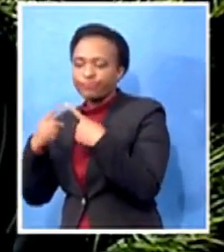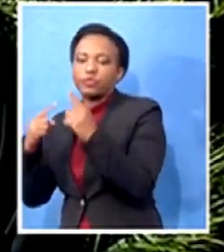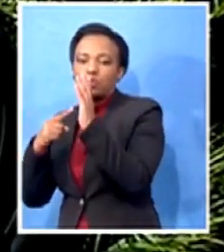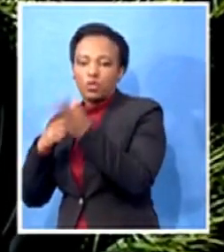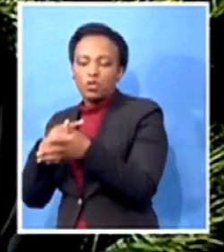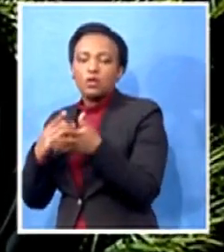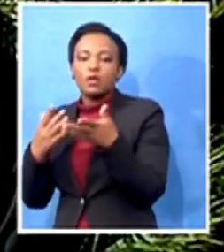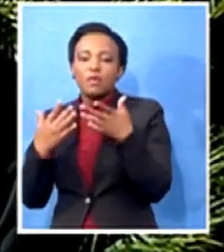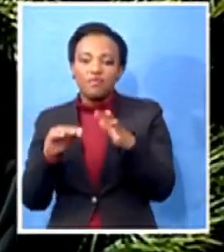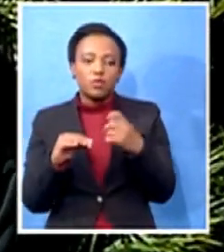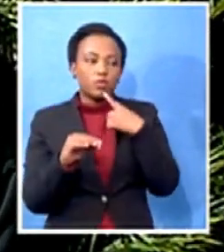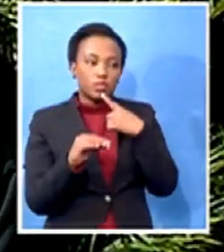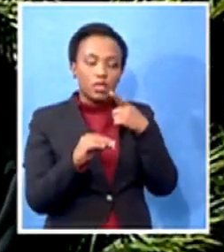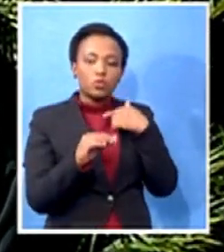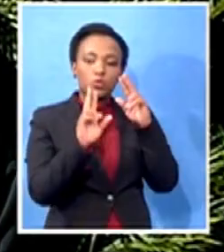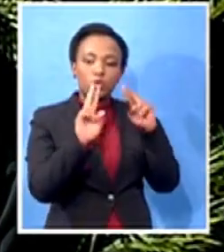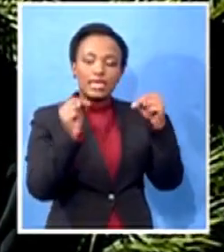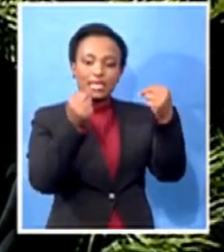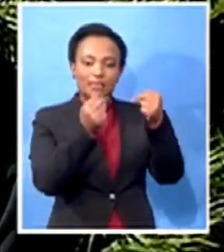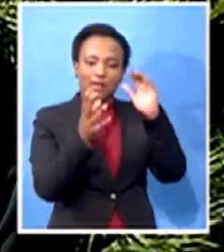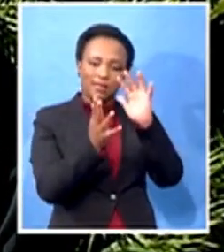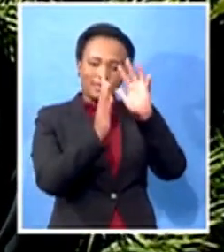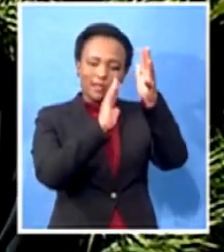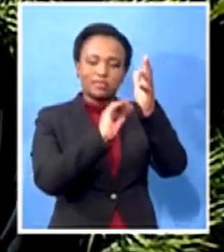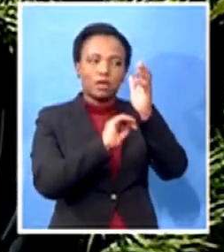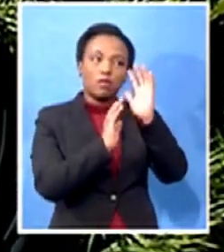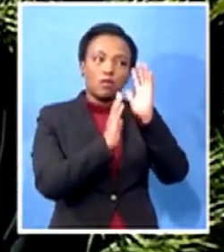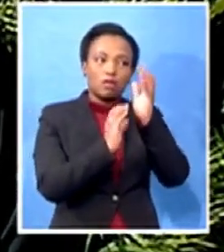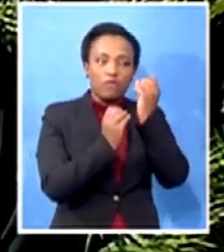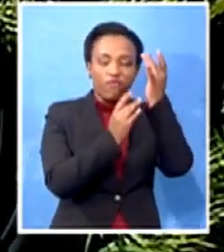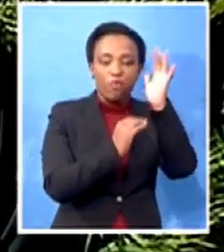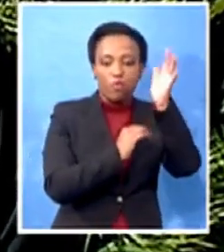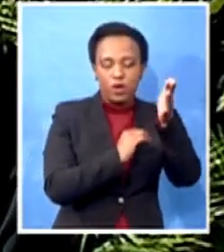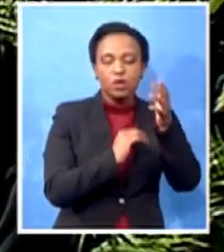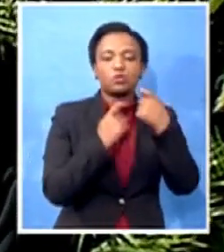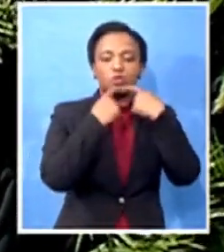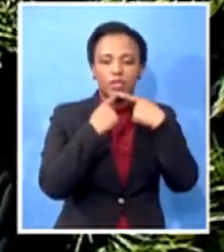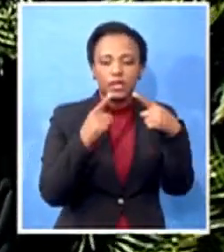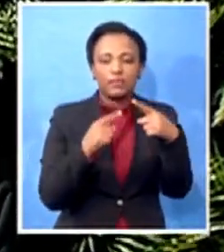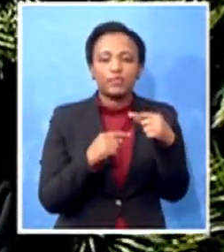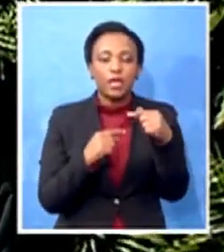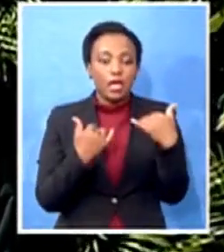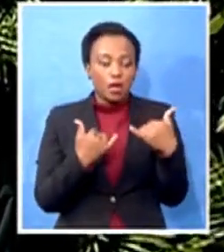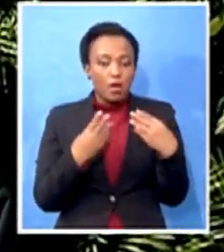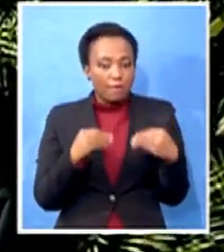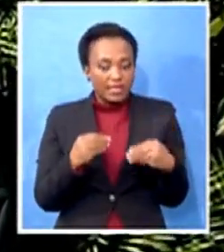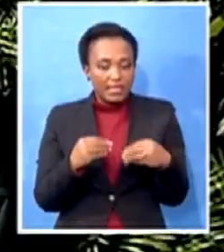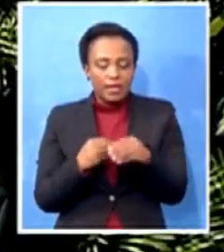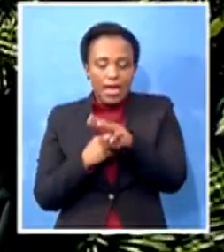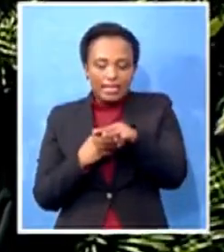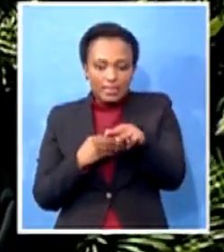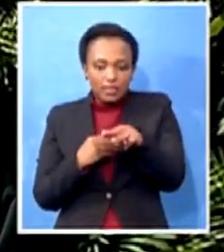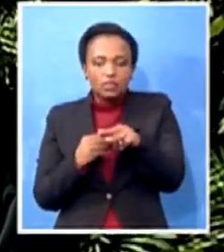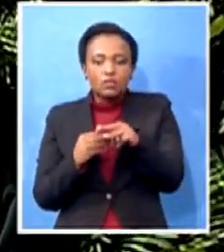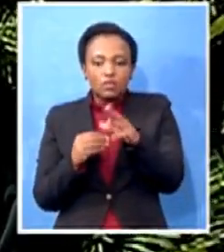Centres informing them of our intention to declare. It is currently busy with a gazetting process, so we will be declaring it as a local disaster once